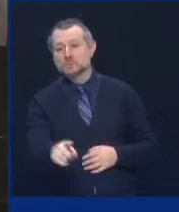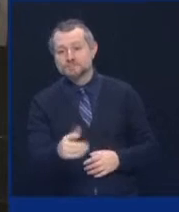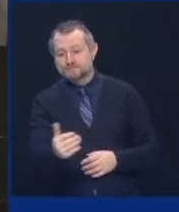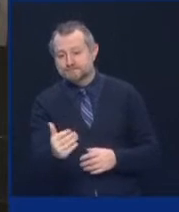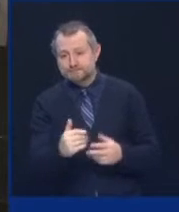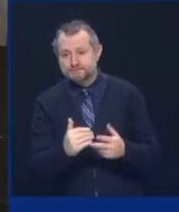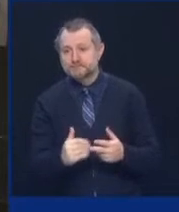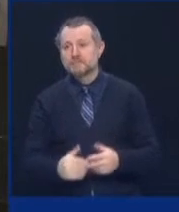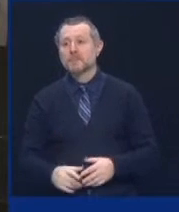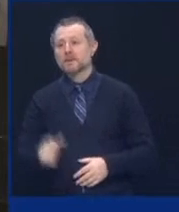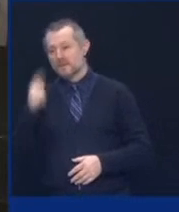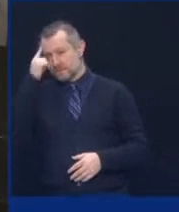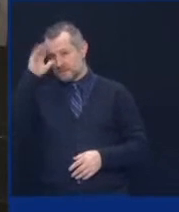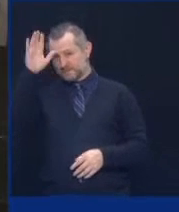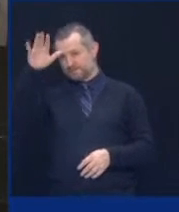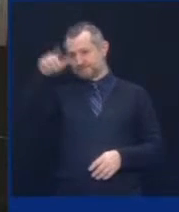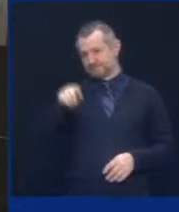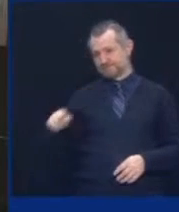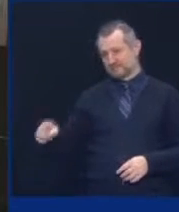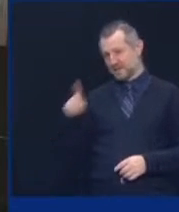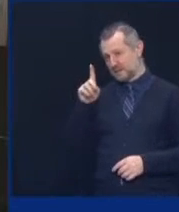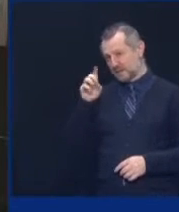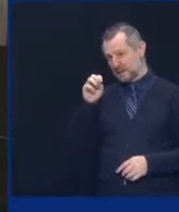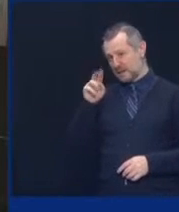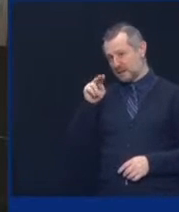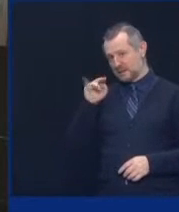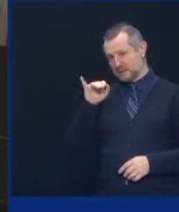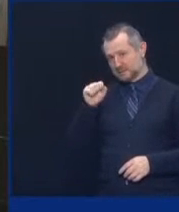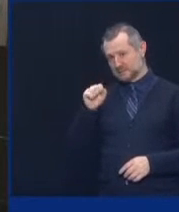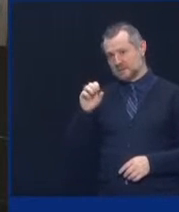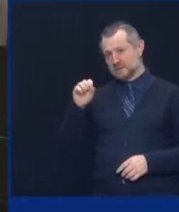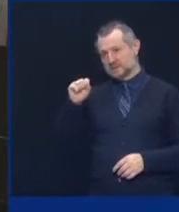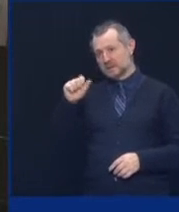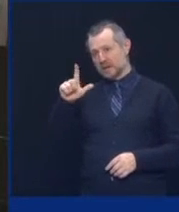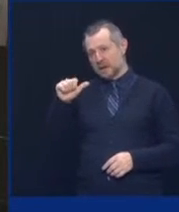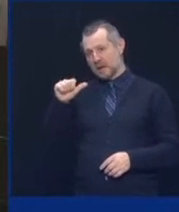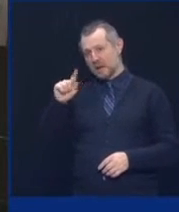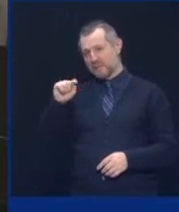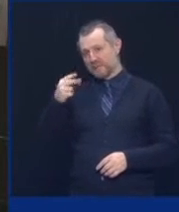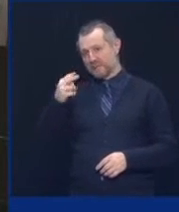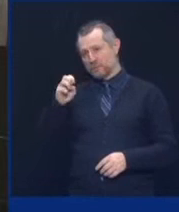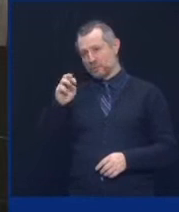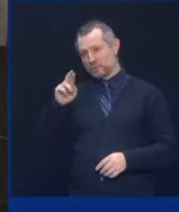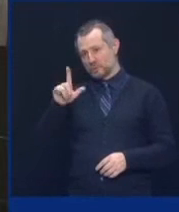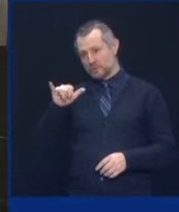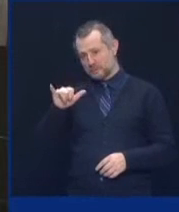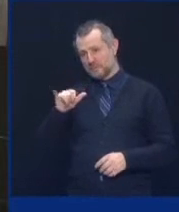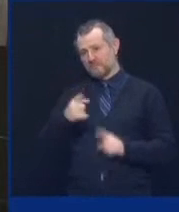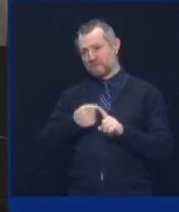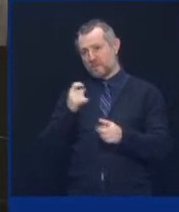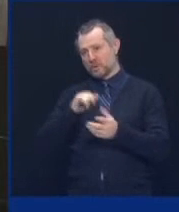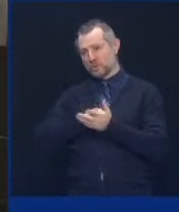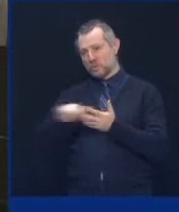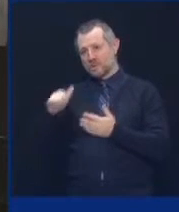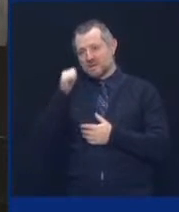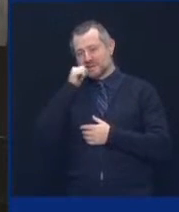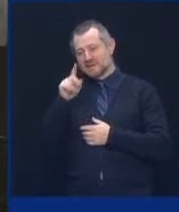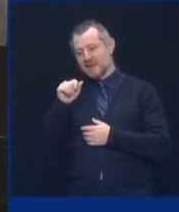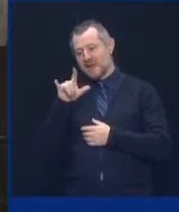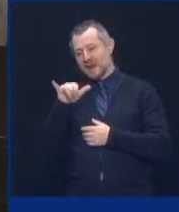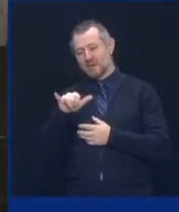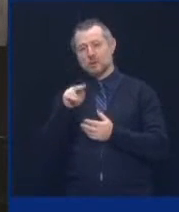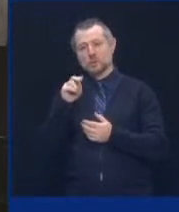Governor, you now have Dennis Slattery from the New York Daily News. Dennis, your line is now open. Please unmute your microphone. Hey,